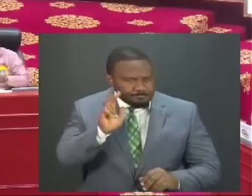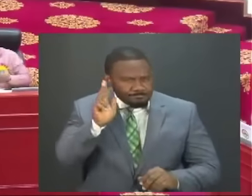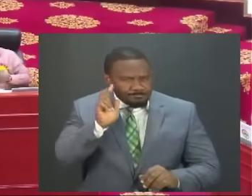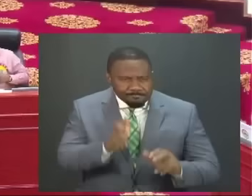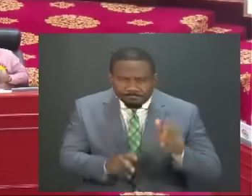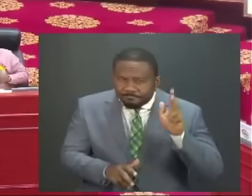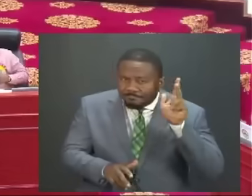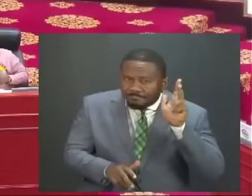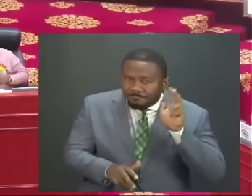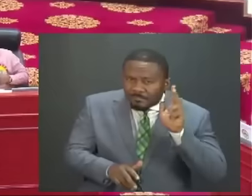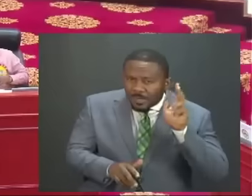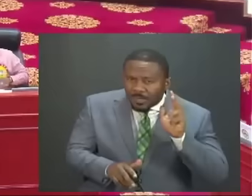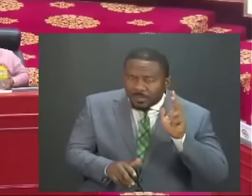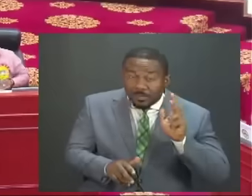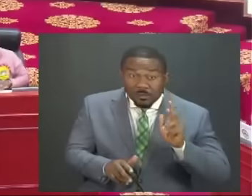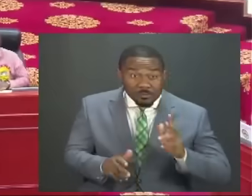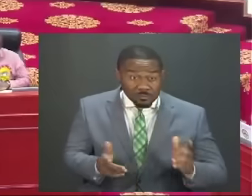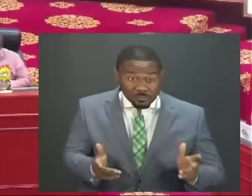spent